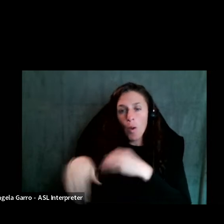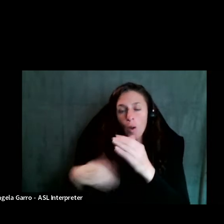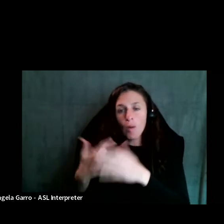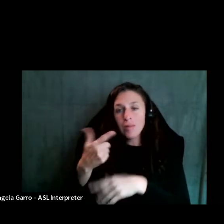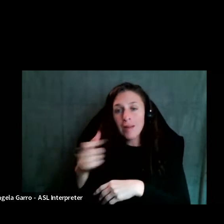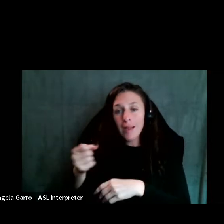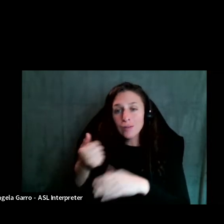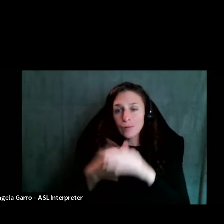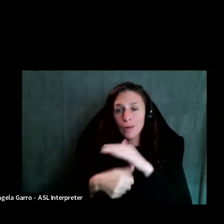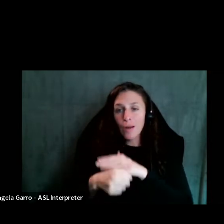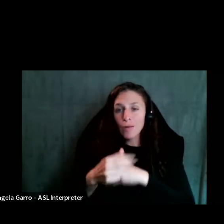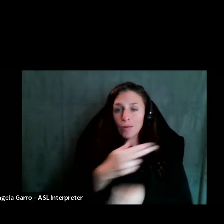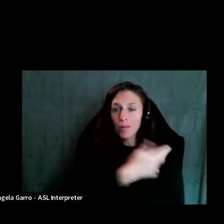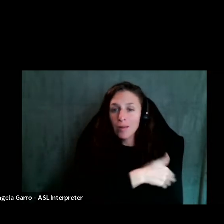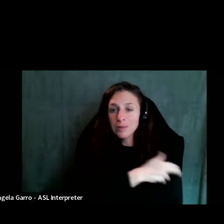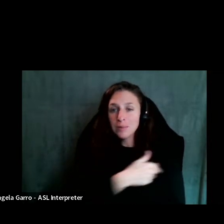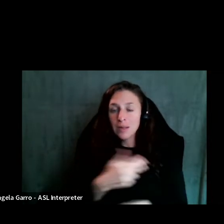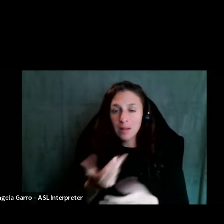hospitals.